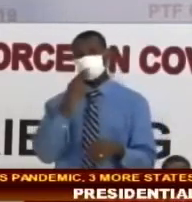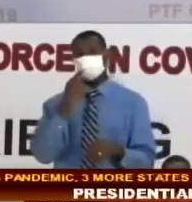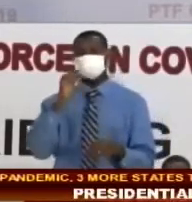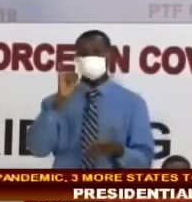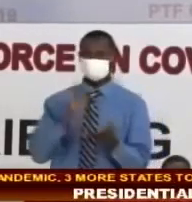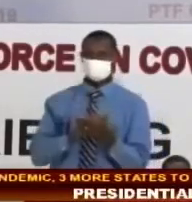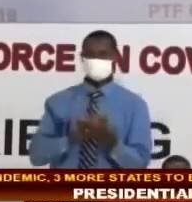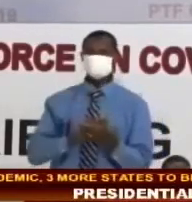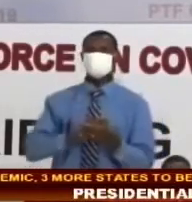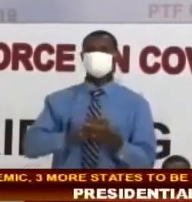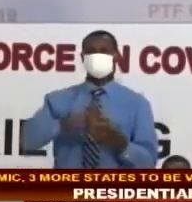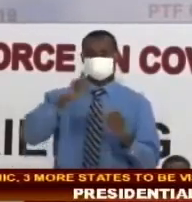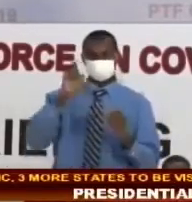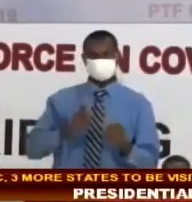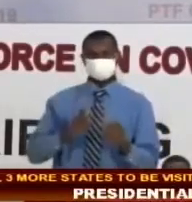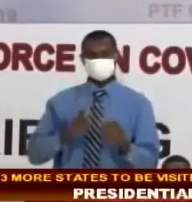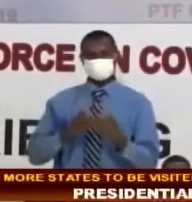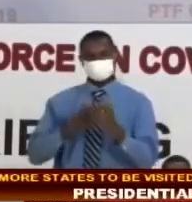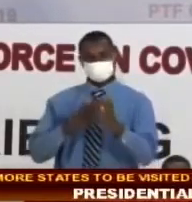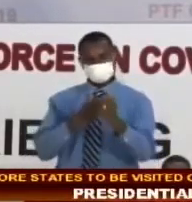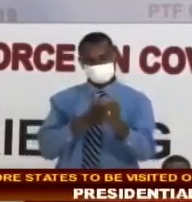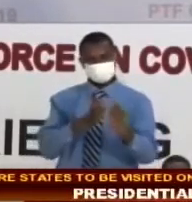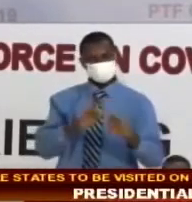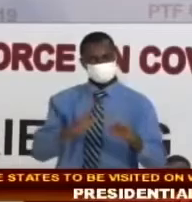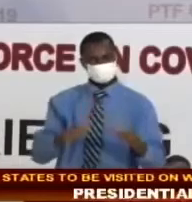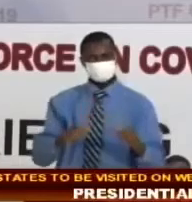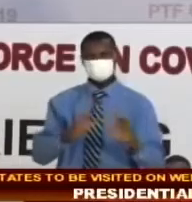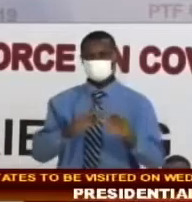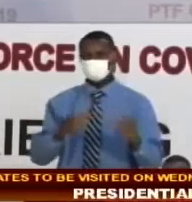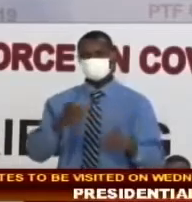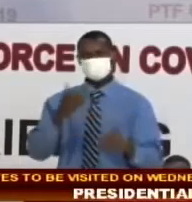guide the students. Most of them may not on their own ordinarily.